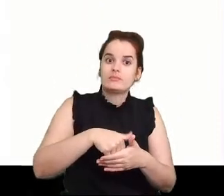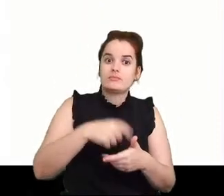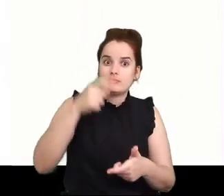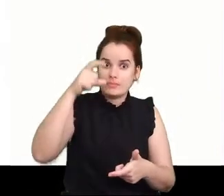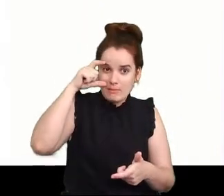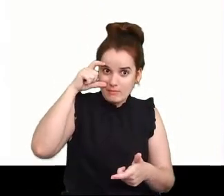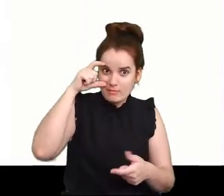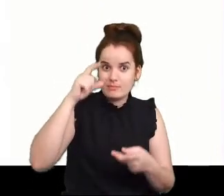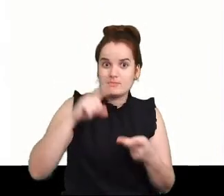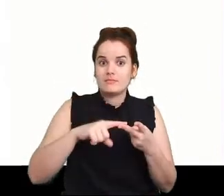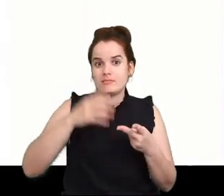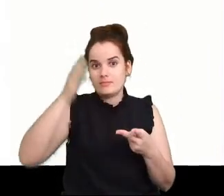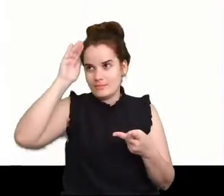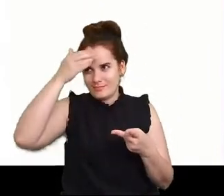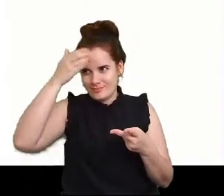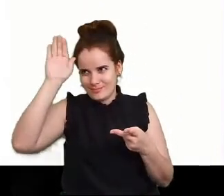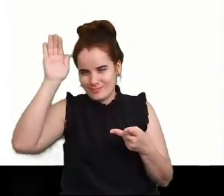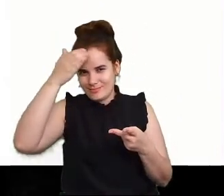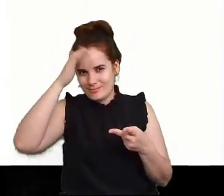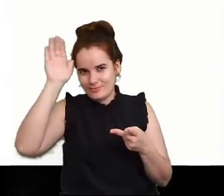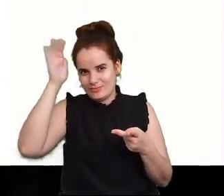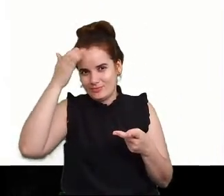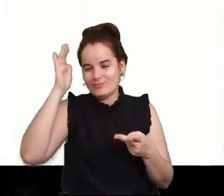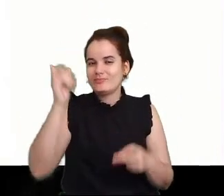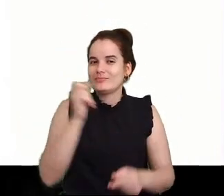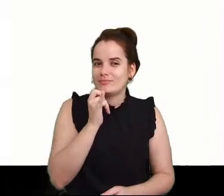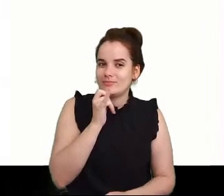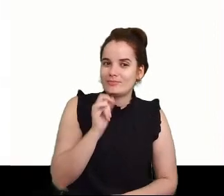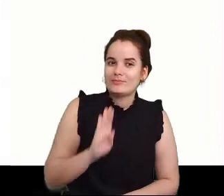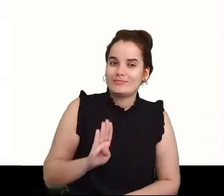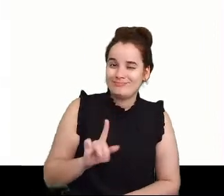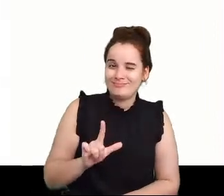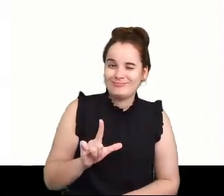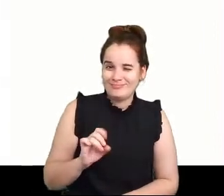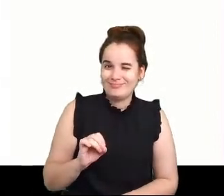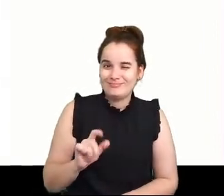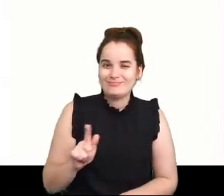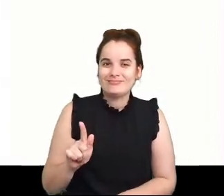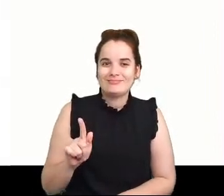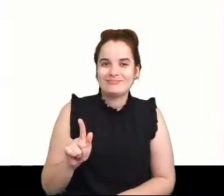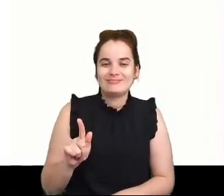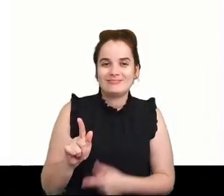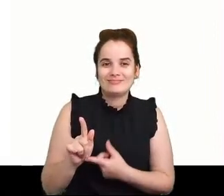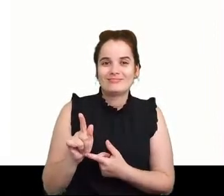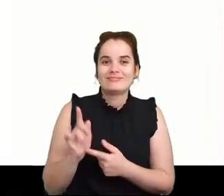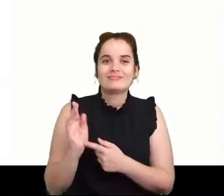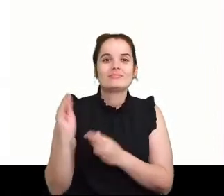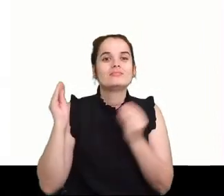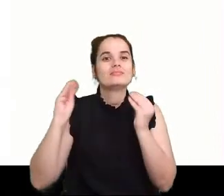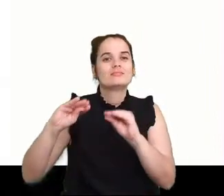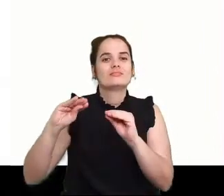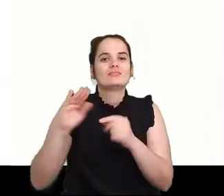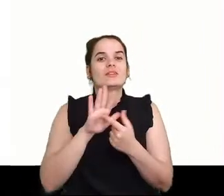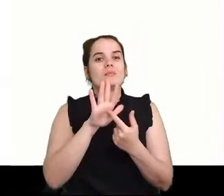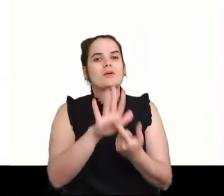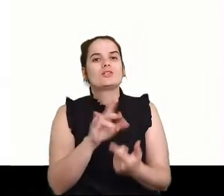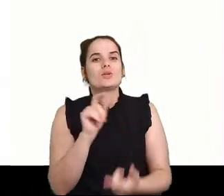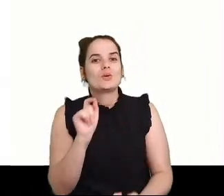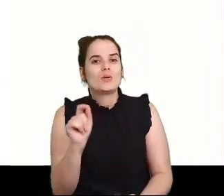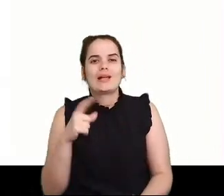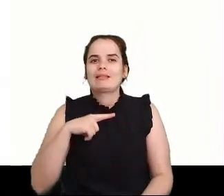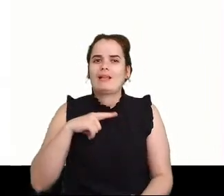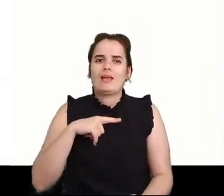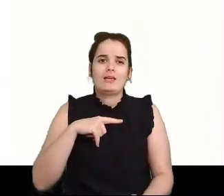looks at different election visualizations and how they perform on